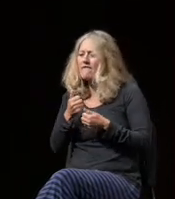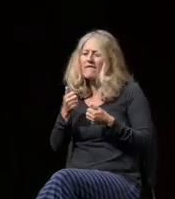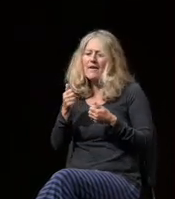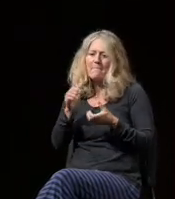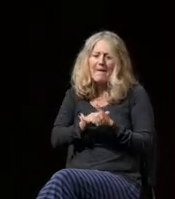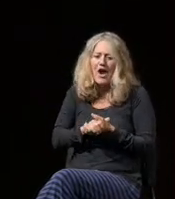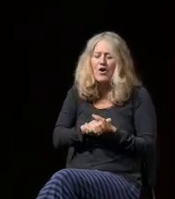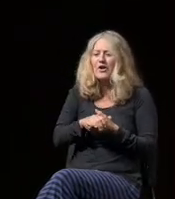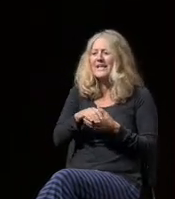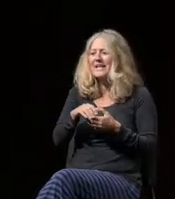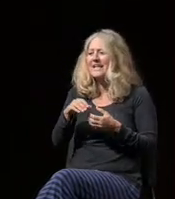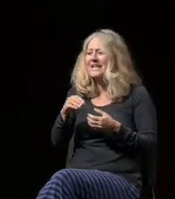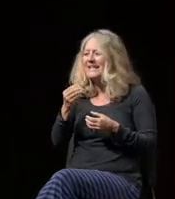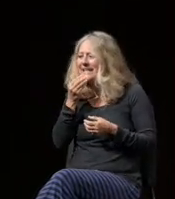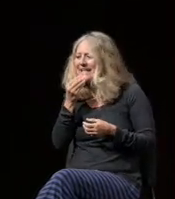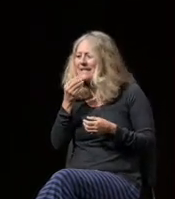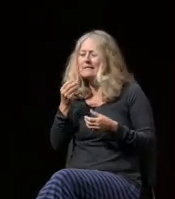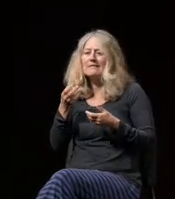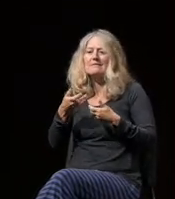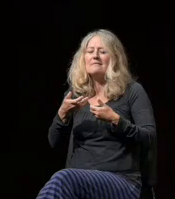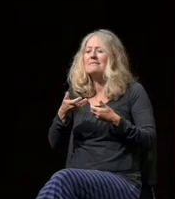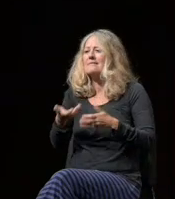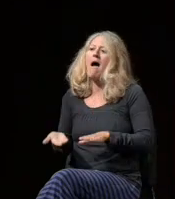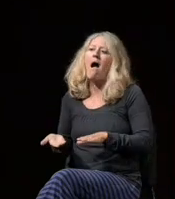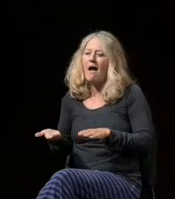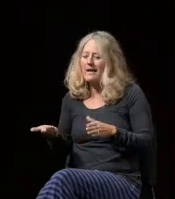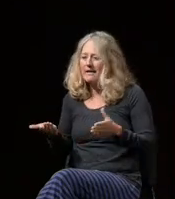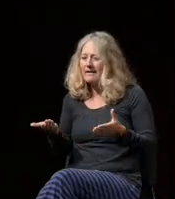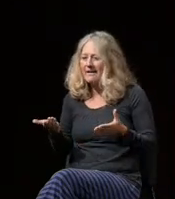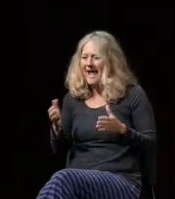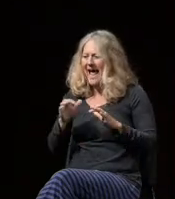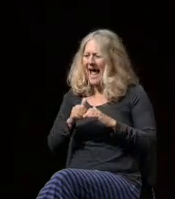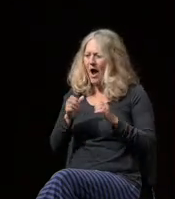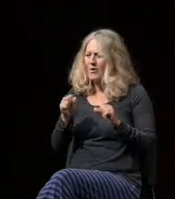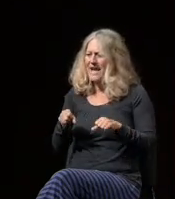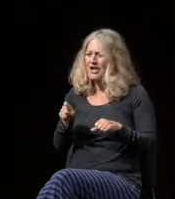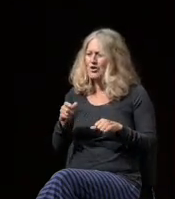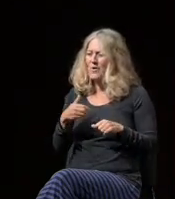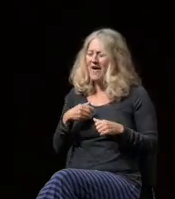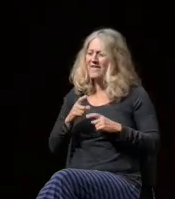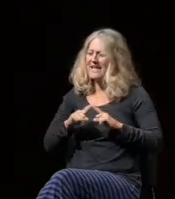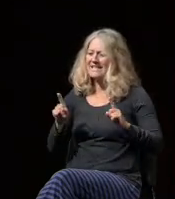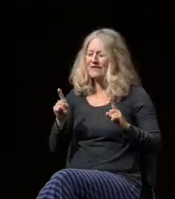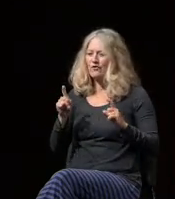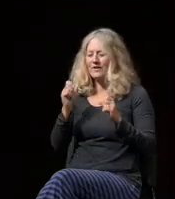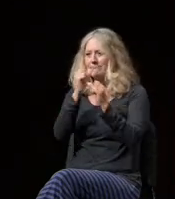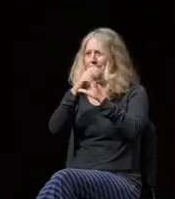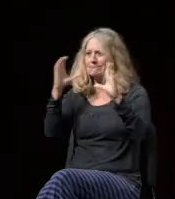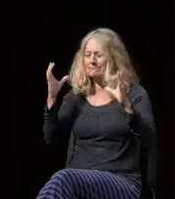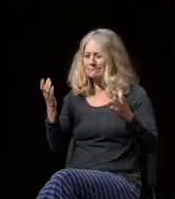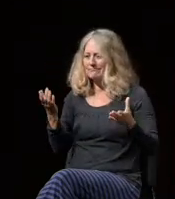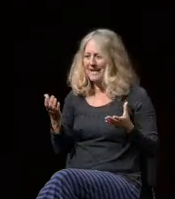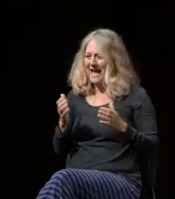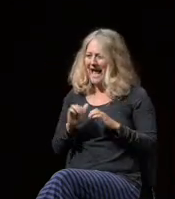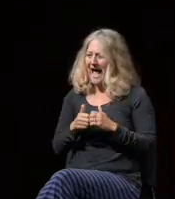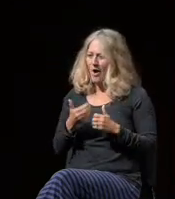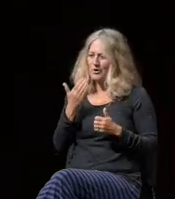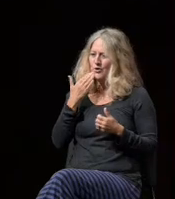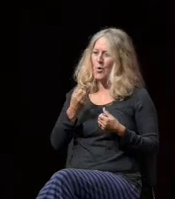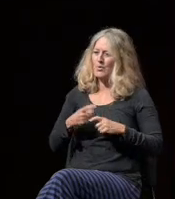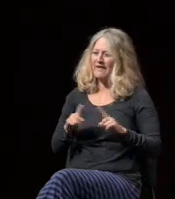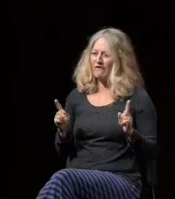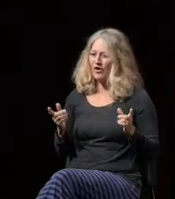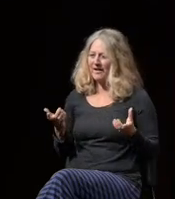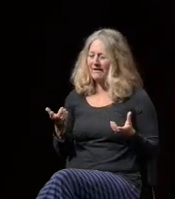marry, and even you die, then how could you have a different framework? How could you know differently? So I understand